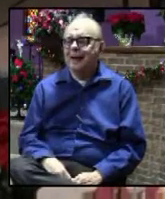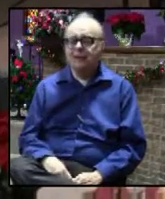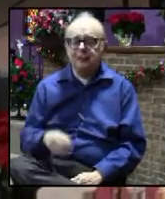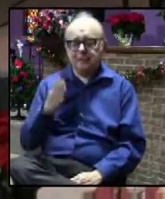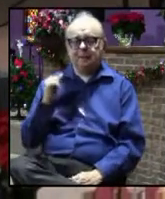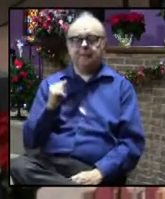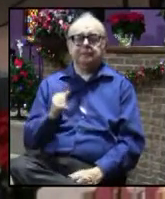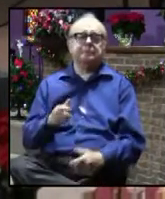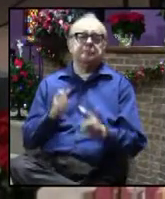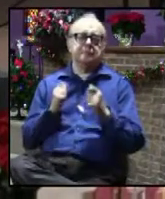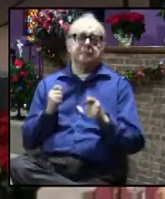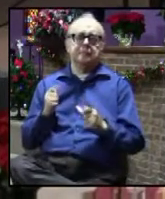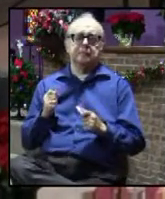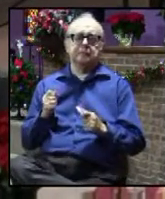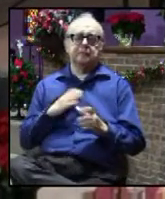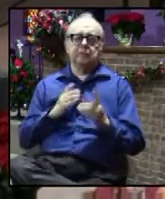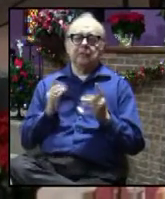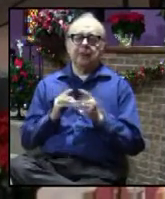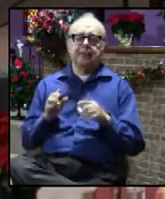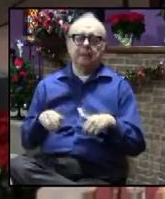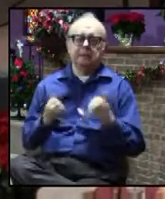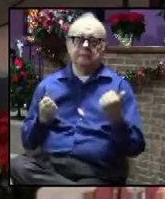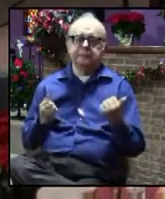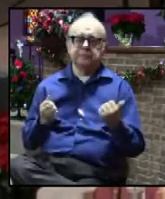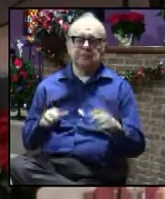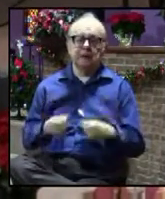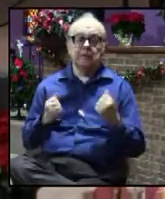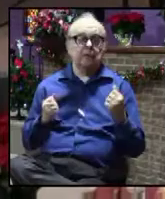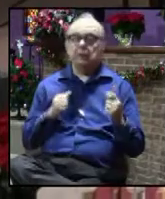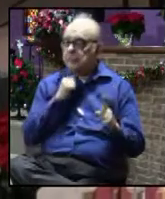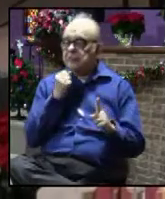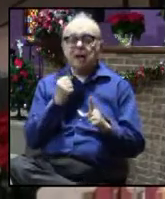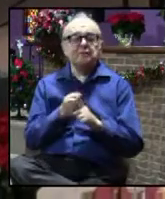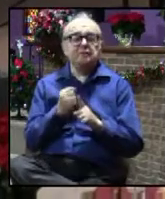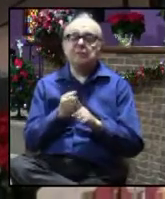Because all of a sudden my dating life and my life was just out of rhythm.